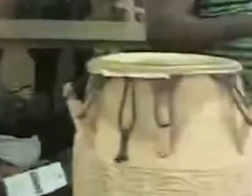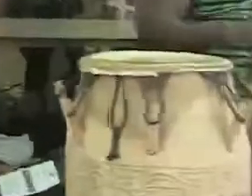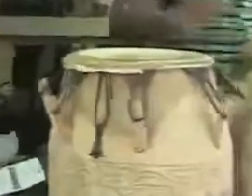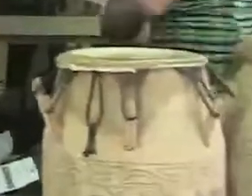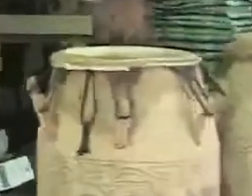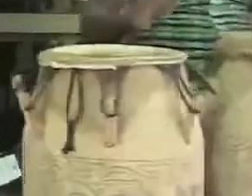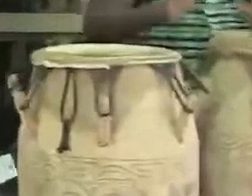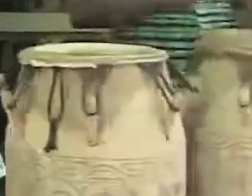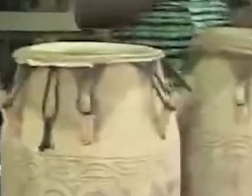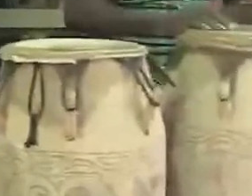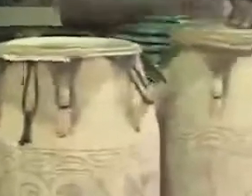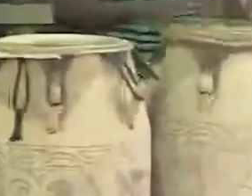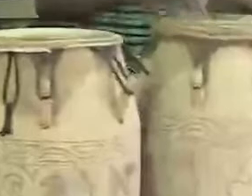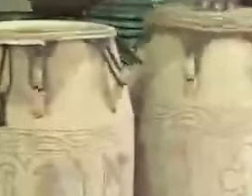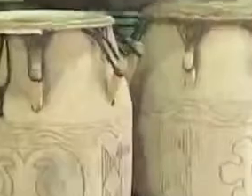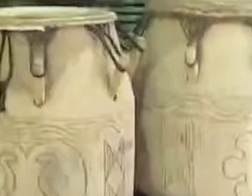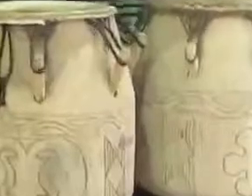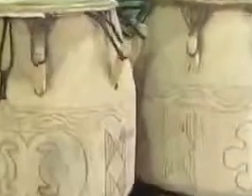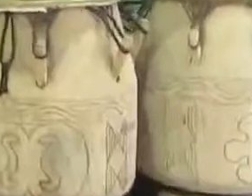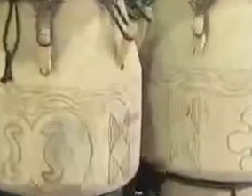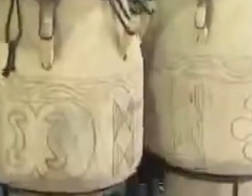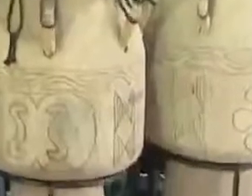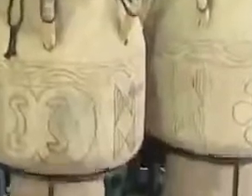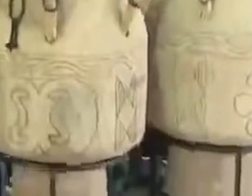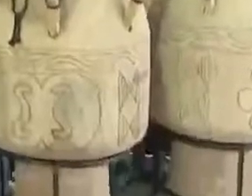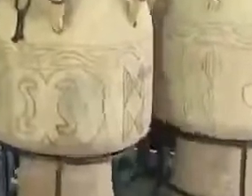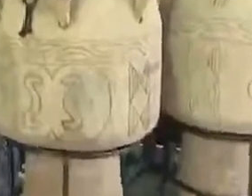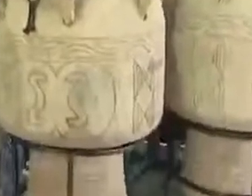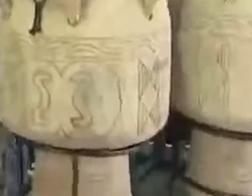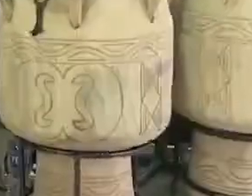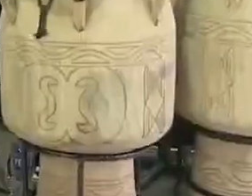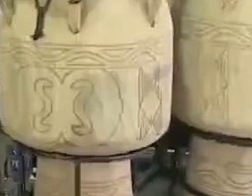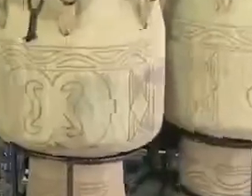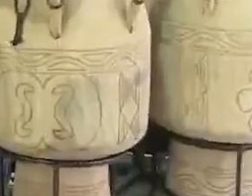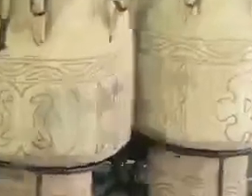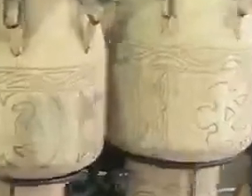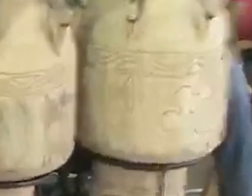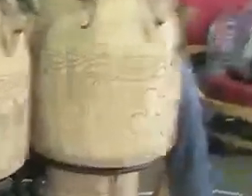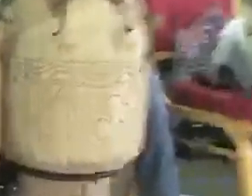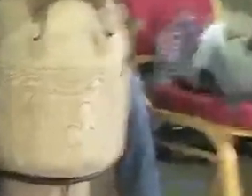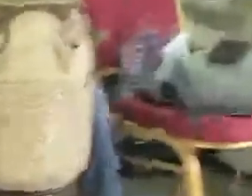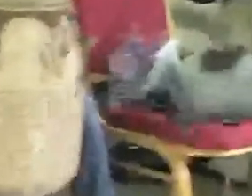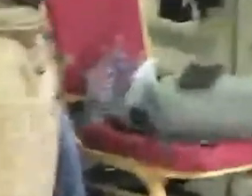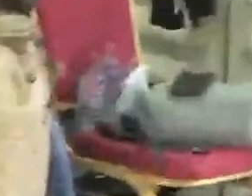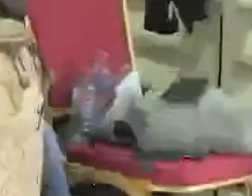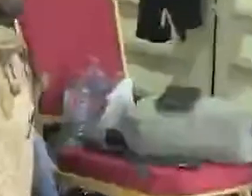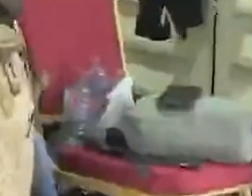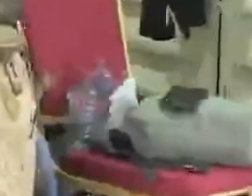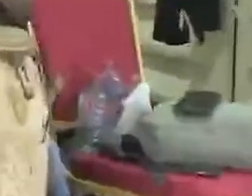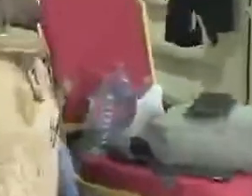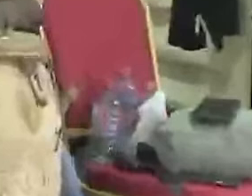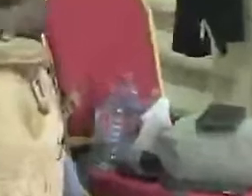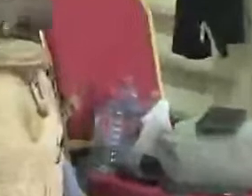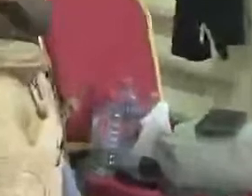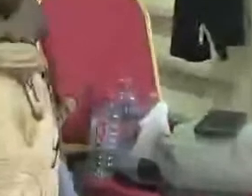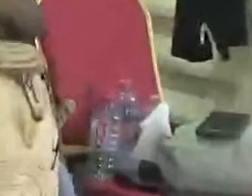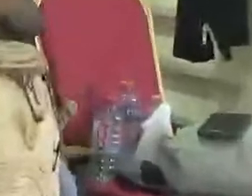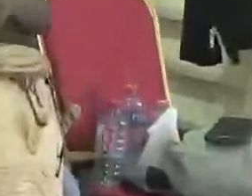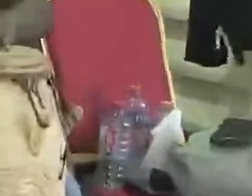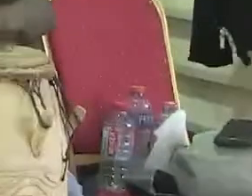Ai uni penyo, suru ni pa wati na kume. Ai uni penye kra. We finish.